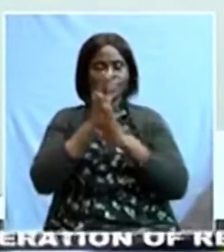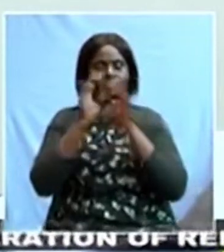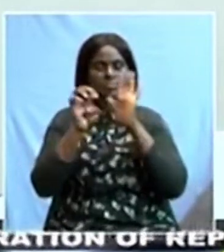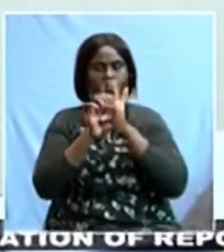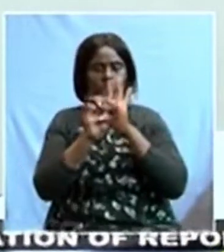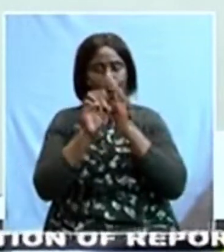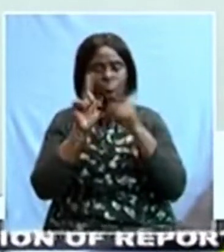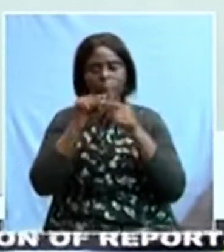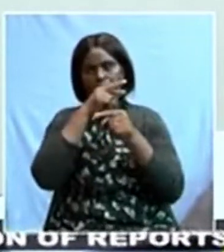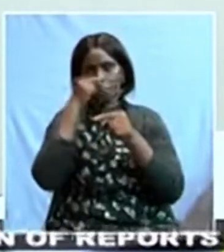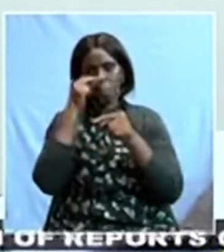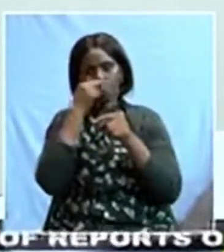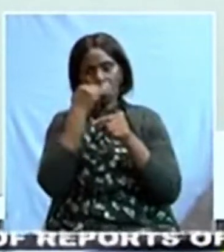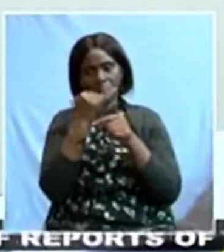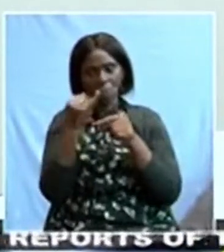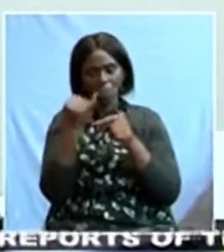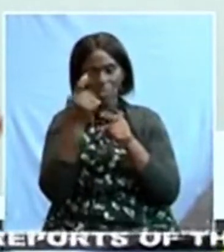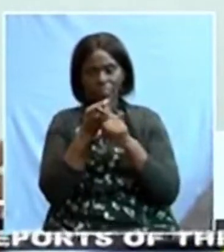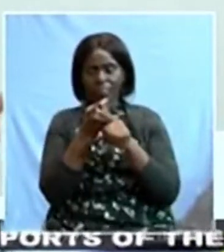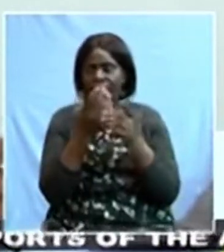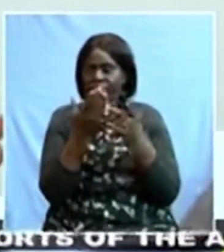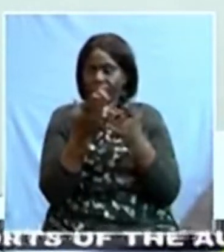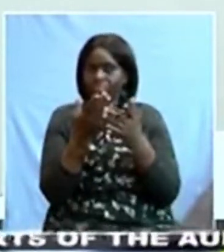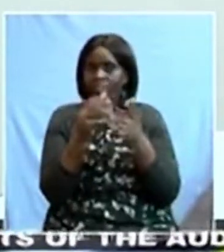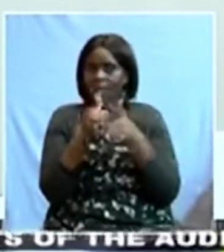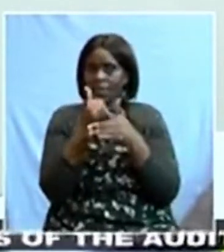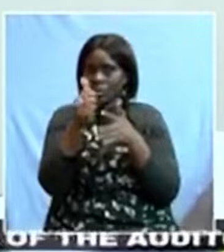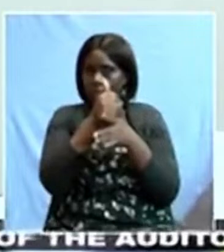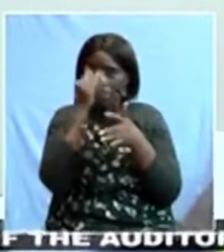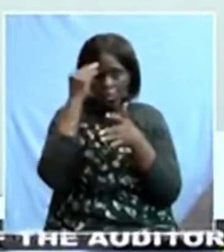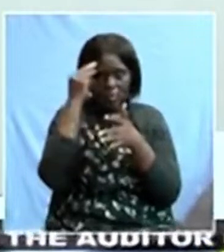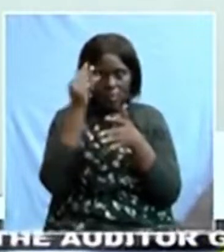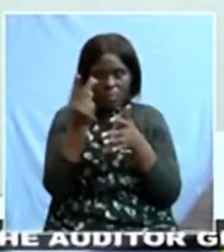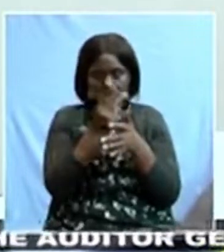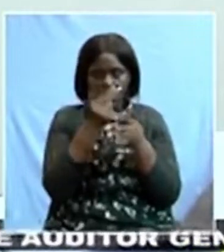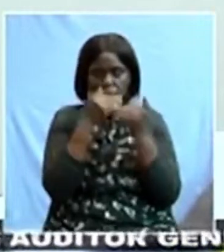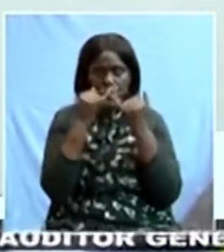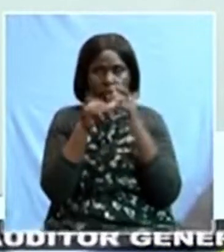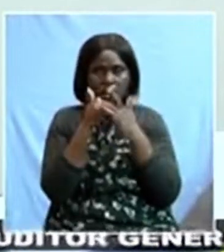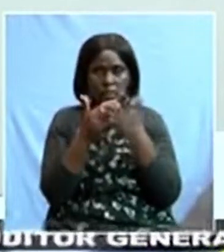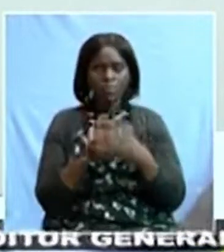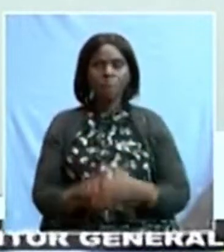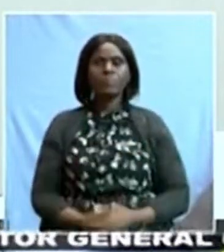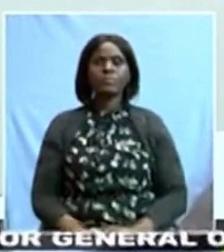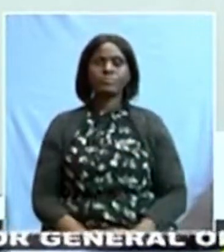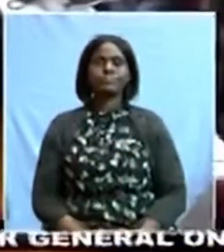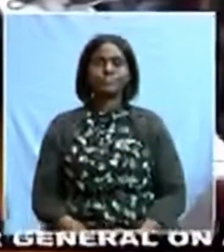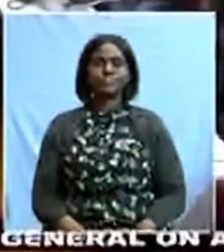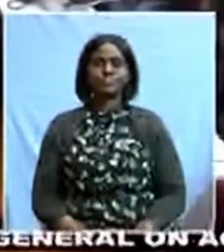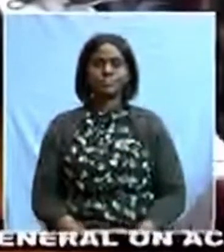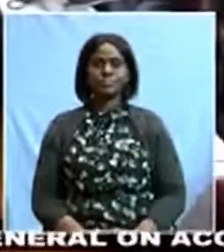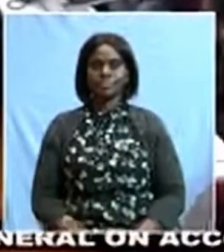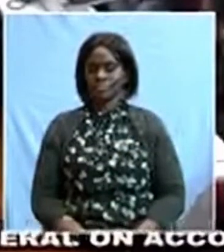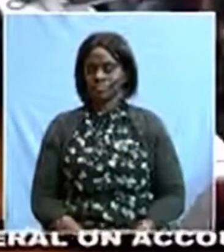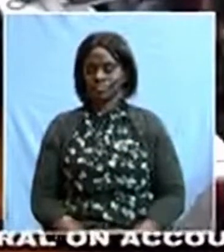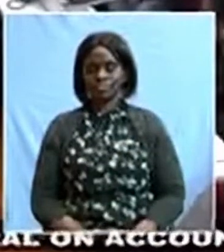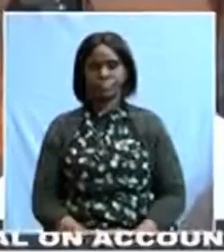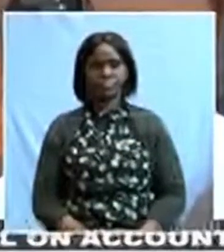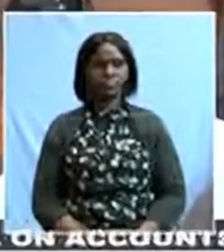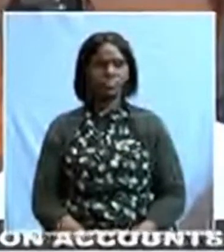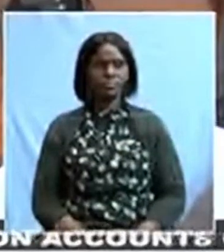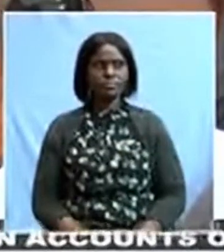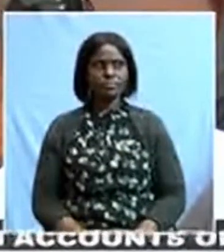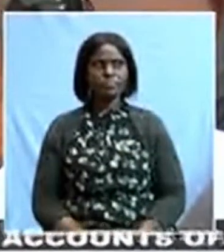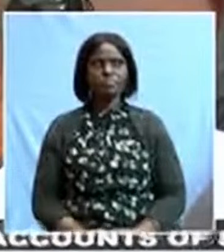the stolen items. So how do you reconcile the 2 information? Thank you, Chair. So